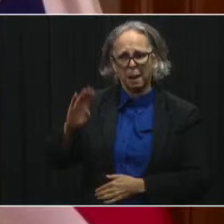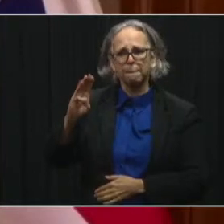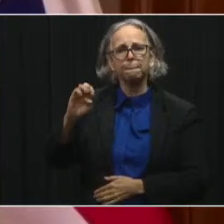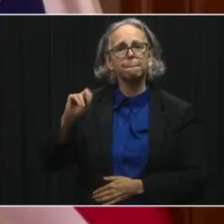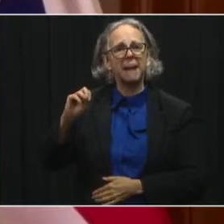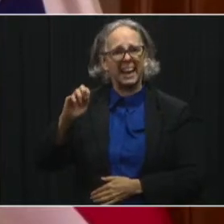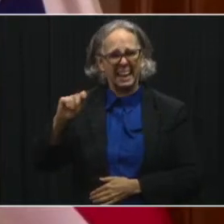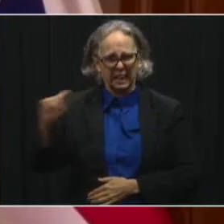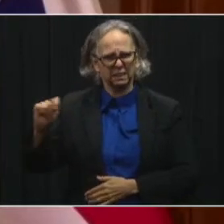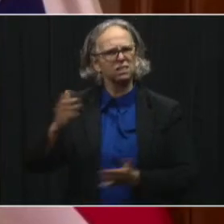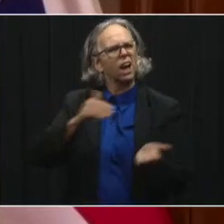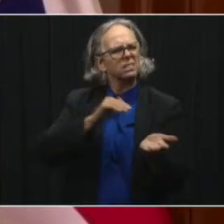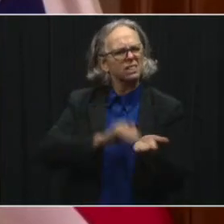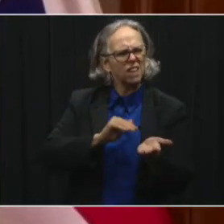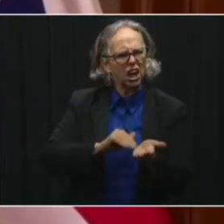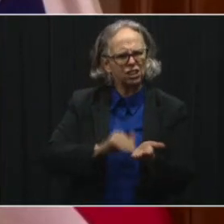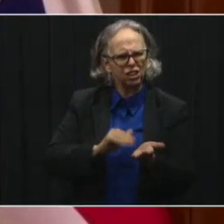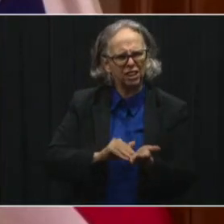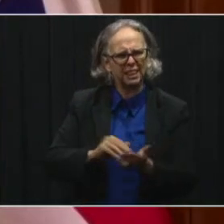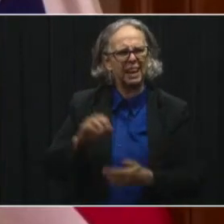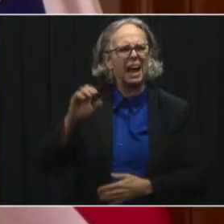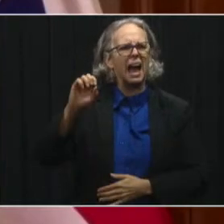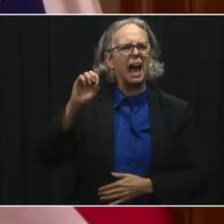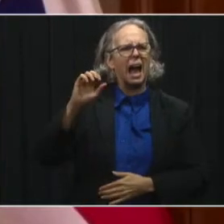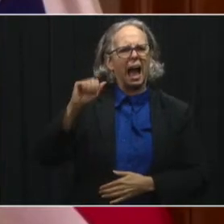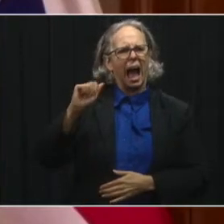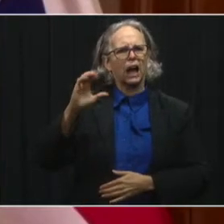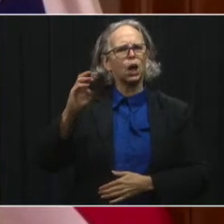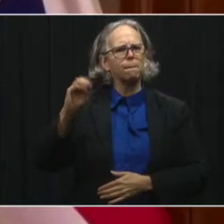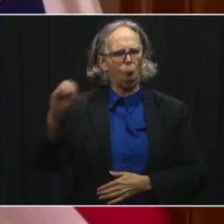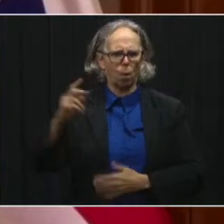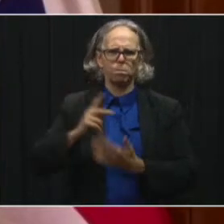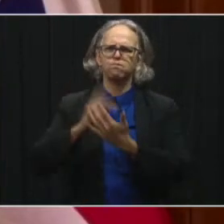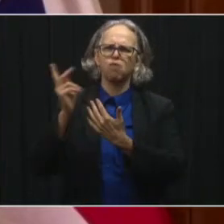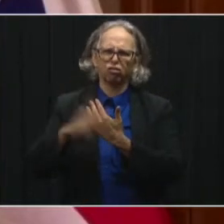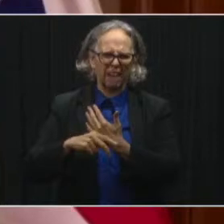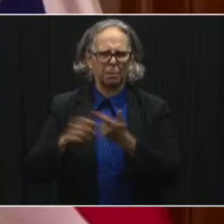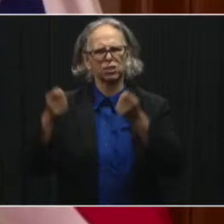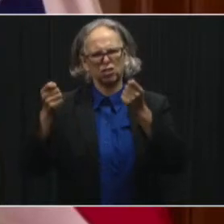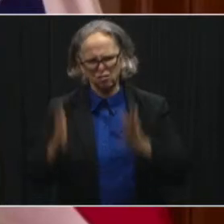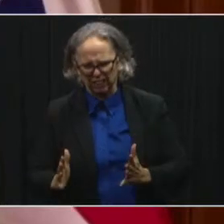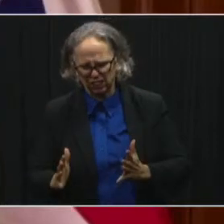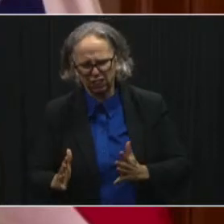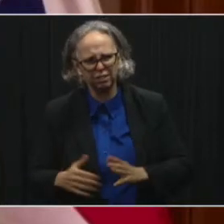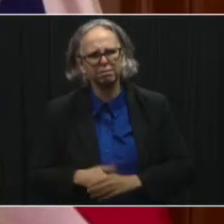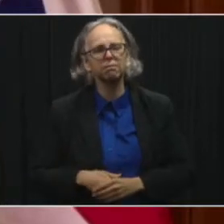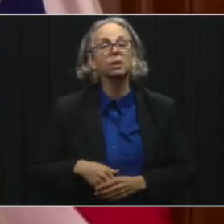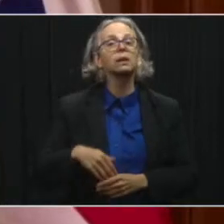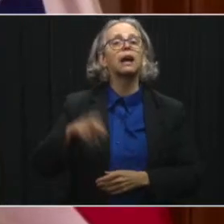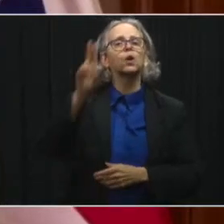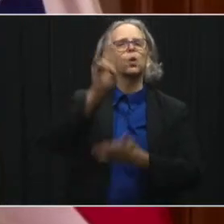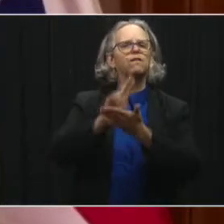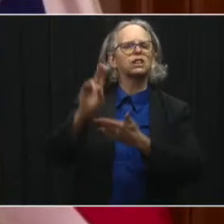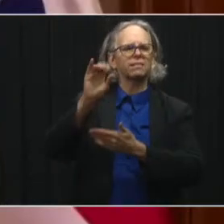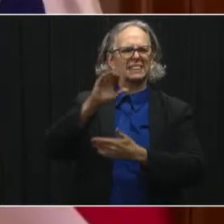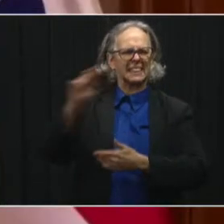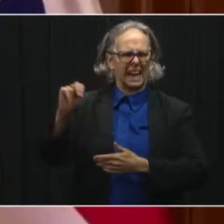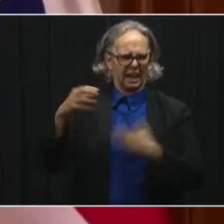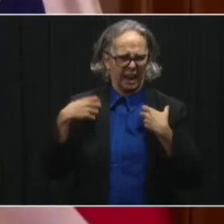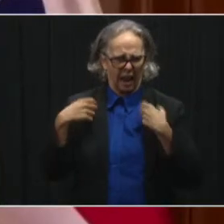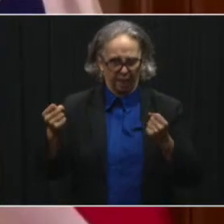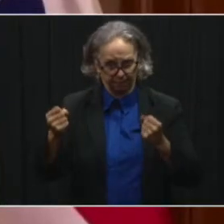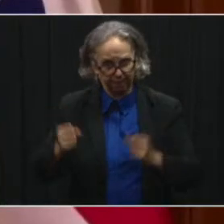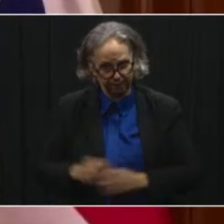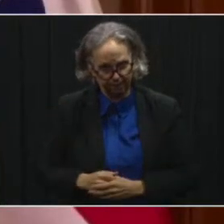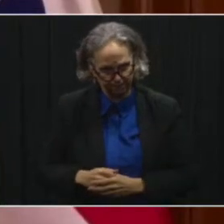the ECMO program director at UC Health. She's also an associate professor of anesthesiology and critical care at the University of Cincinnati's